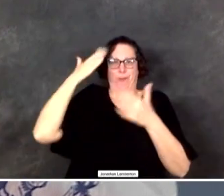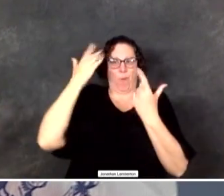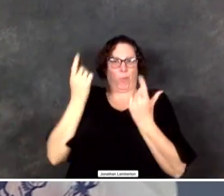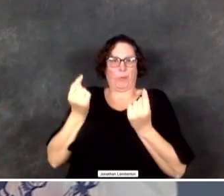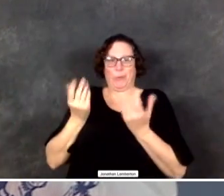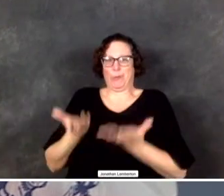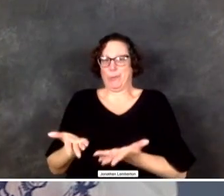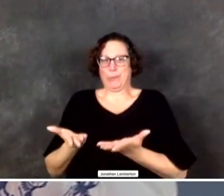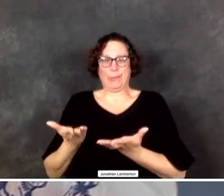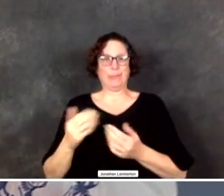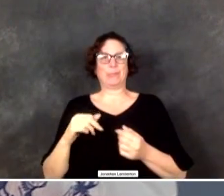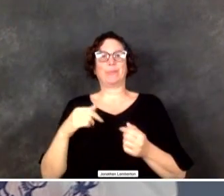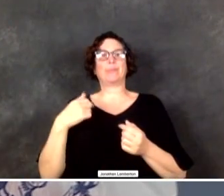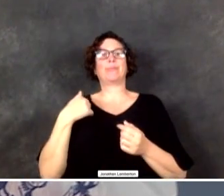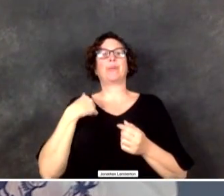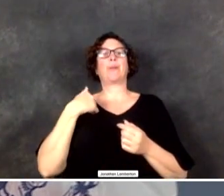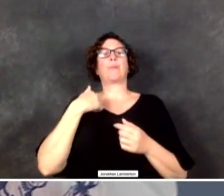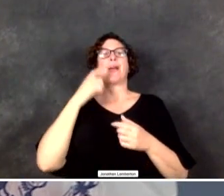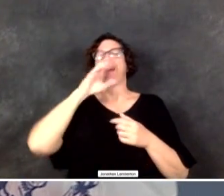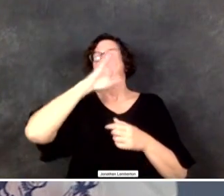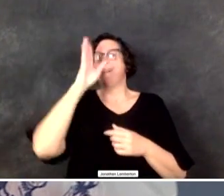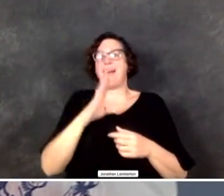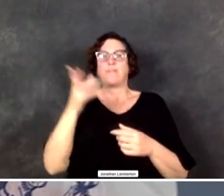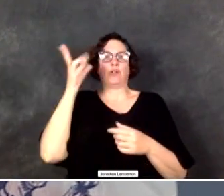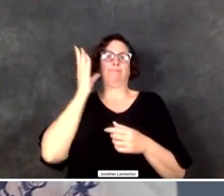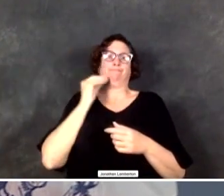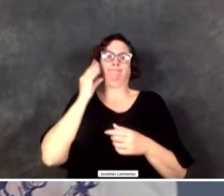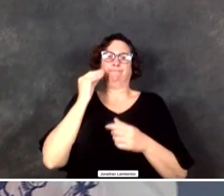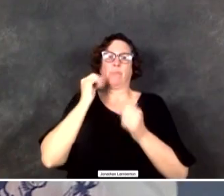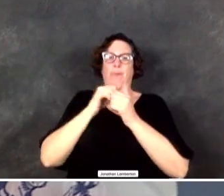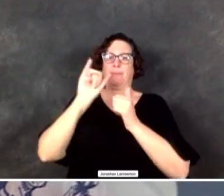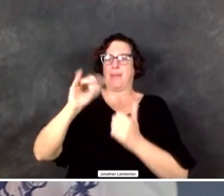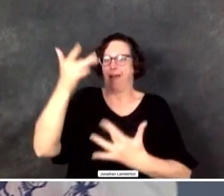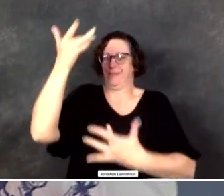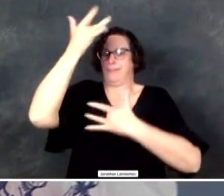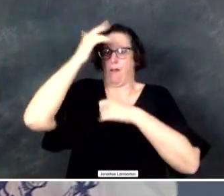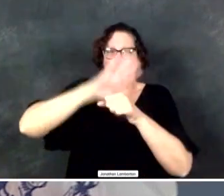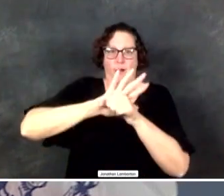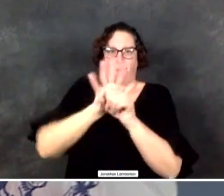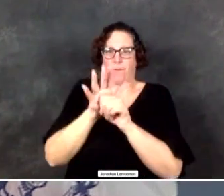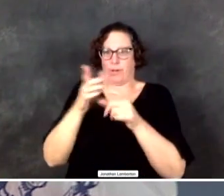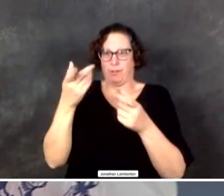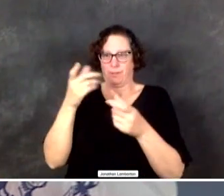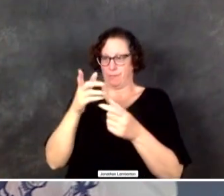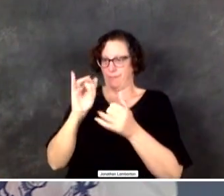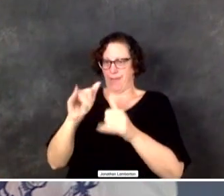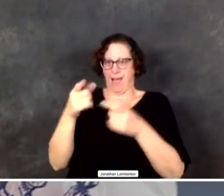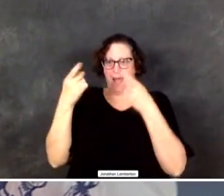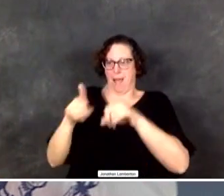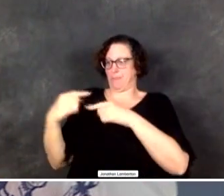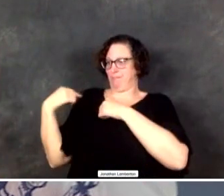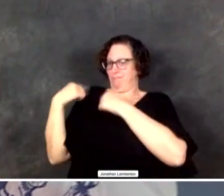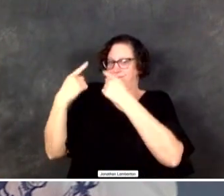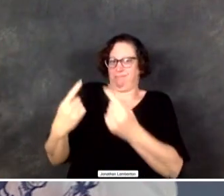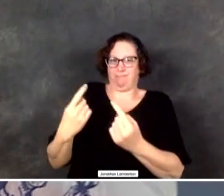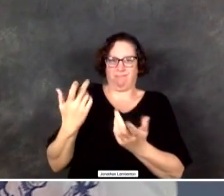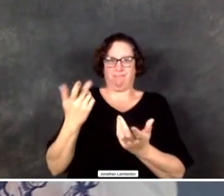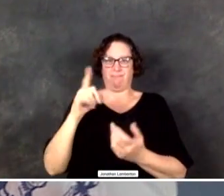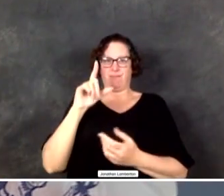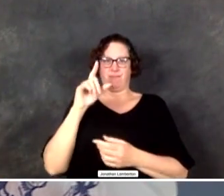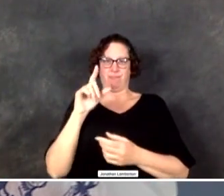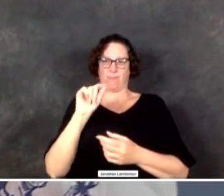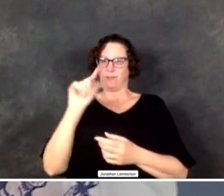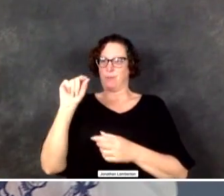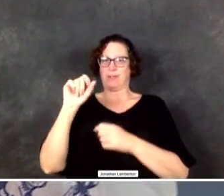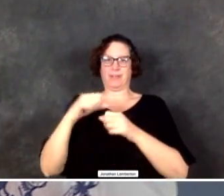century. But in terms of the impact on young people, we have to be creative and